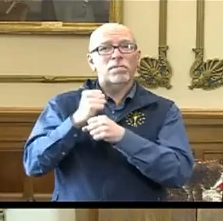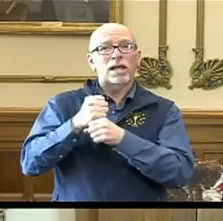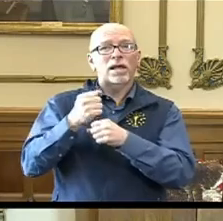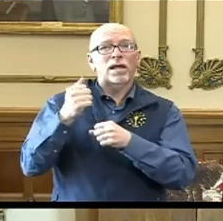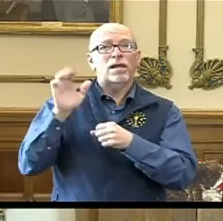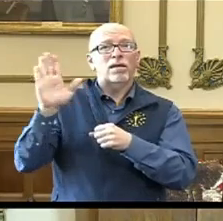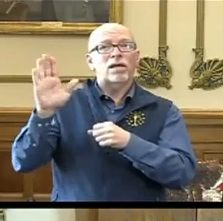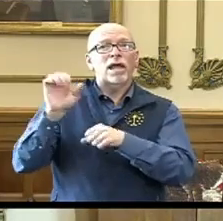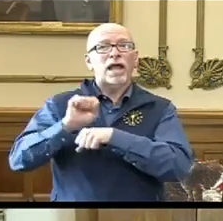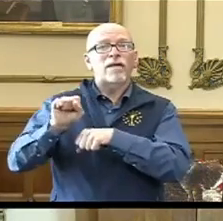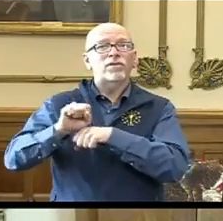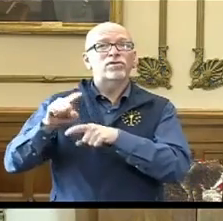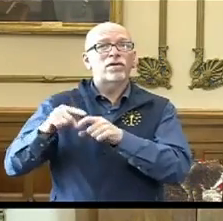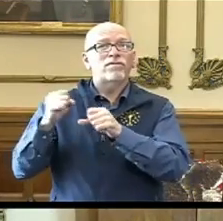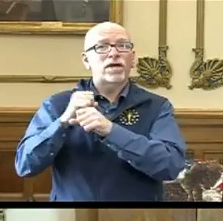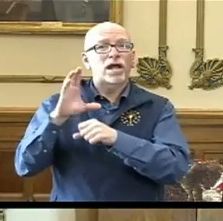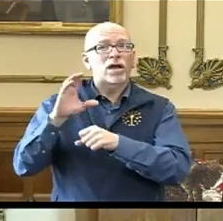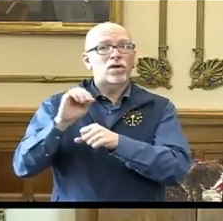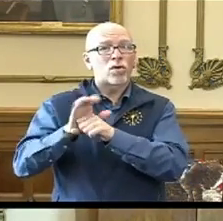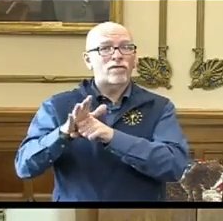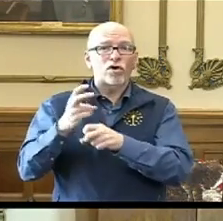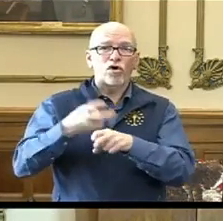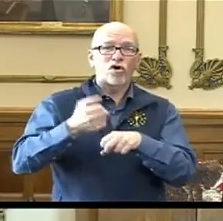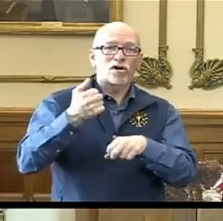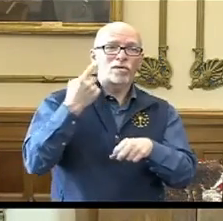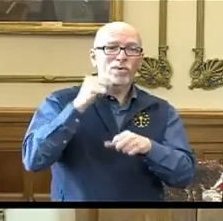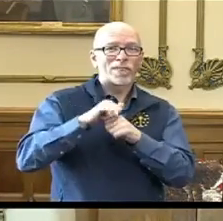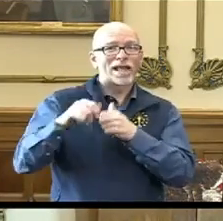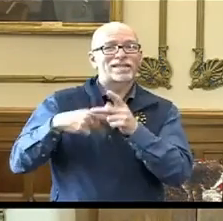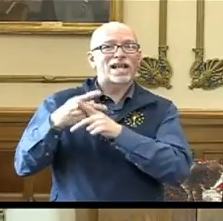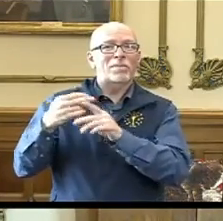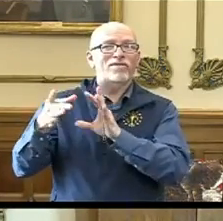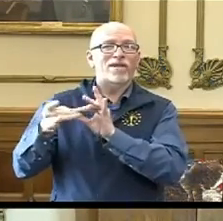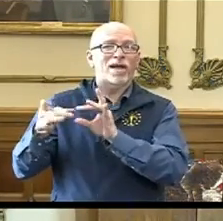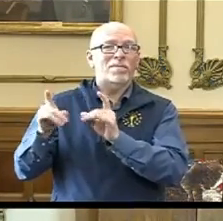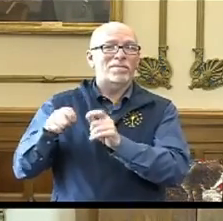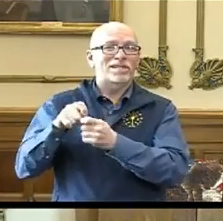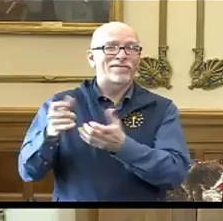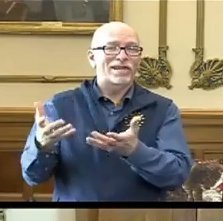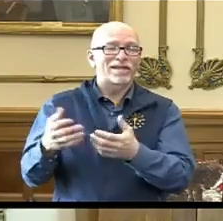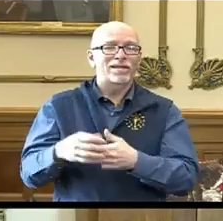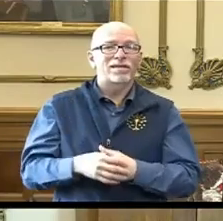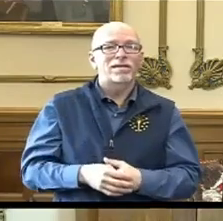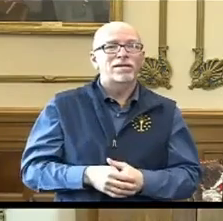Indiana's efforts to fight COVID harder with these types of comments specifically?